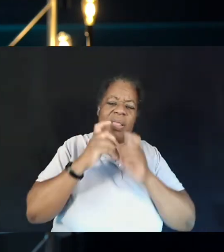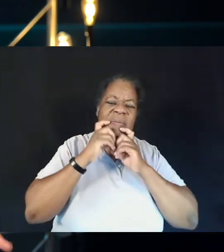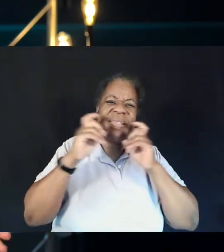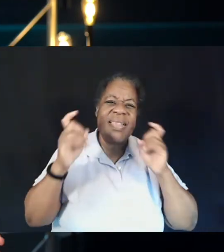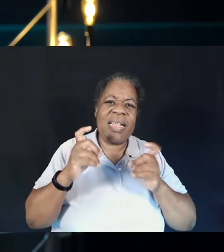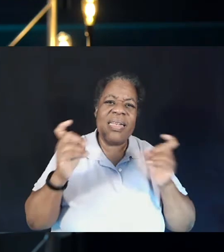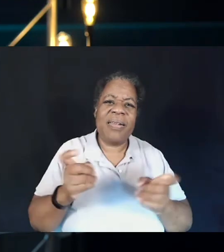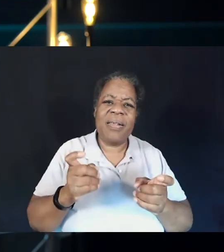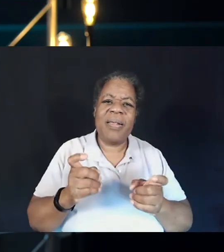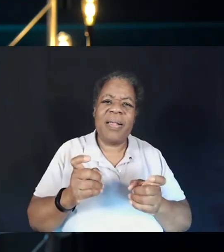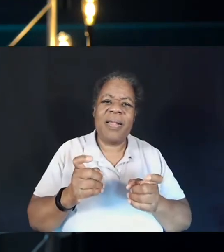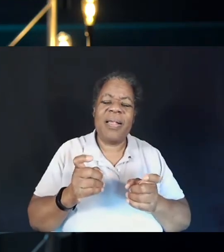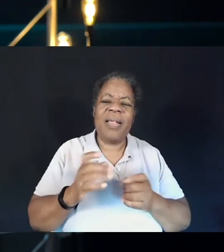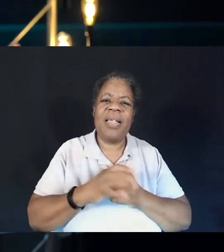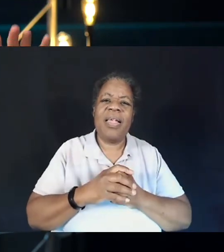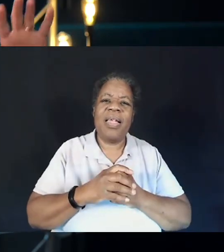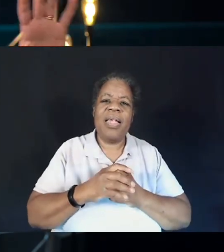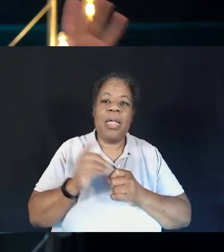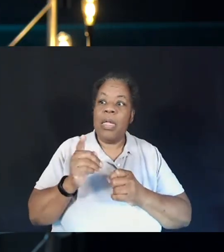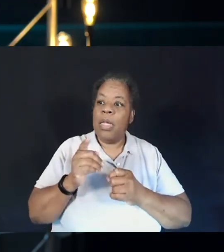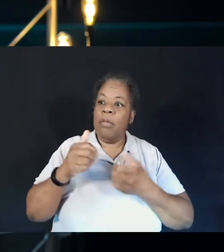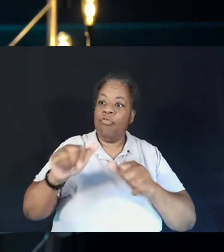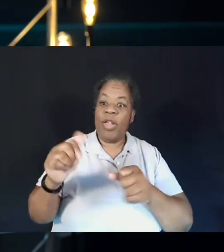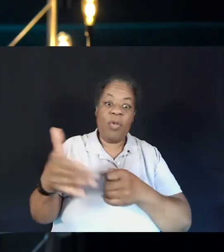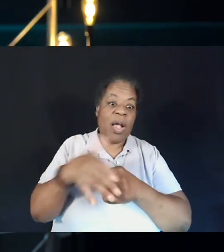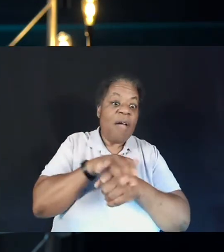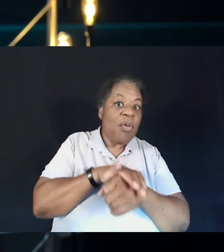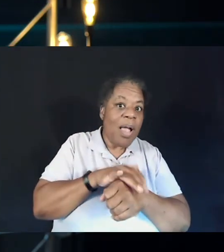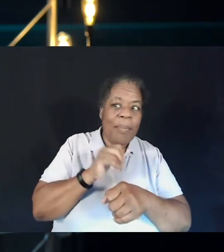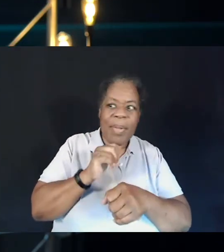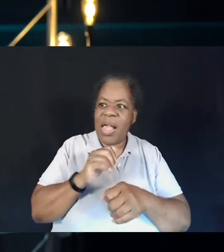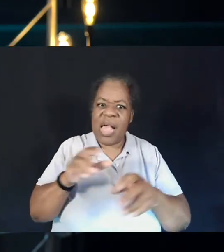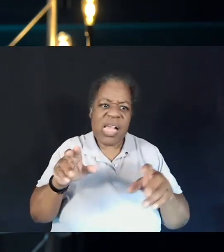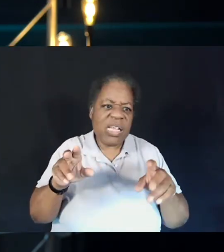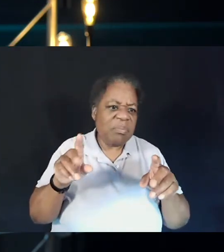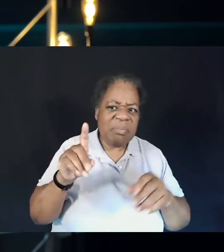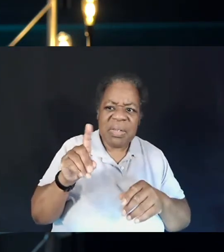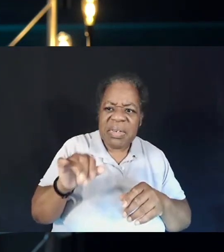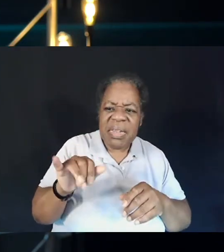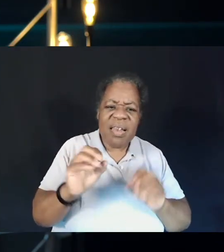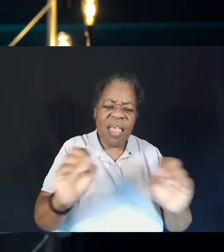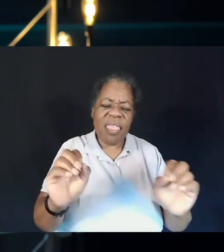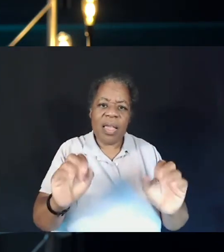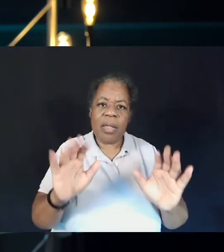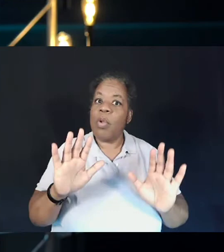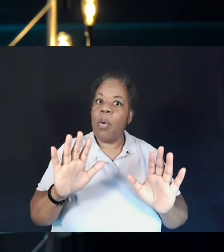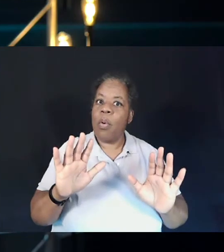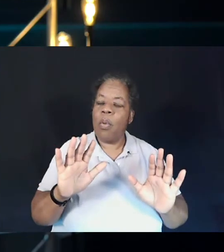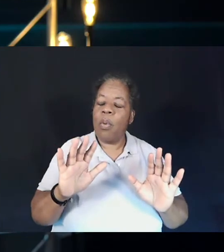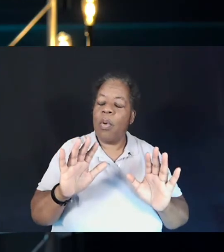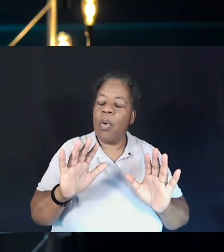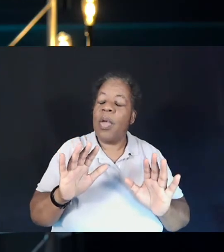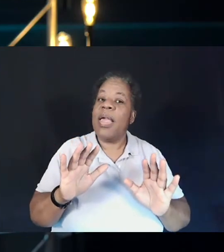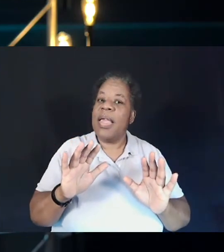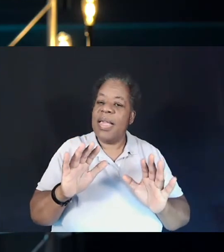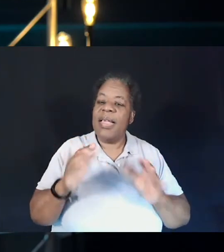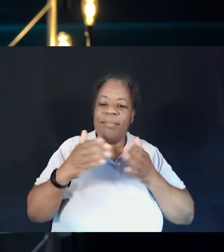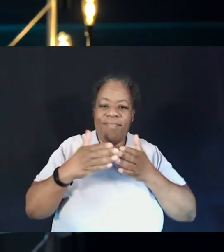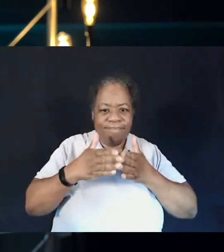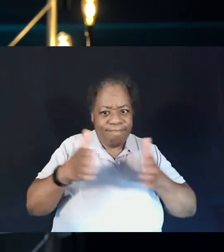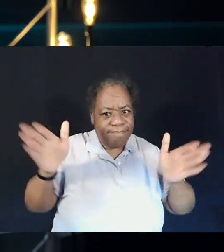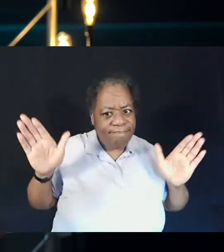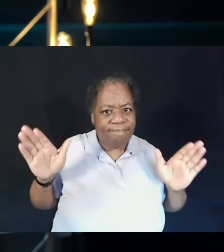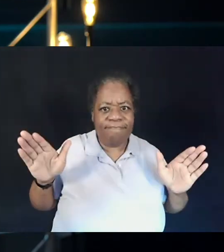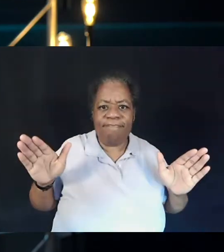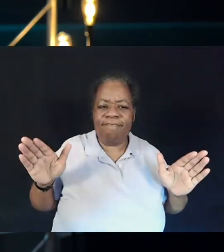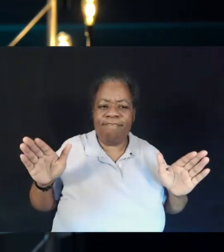it's not a case of him covering up. He's not trying to say, I didn't do anything to Bathsheba and Uriah. Instead, it's against God, because everybody knows about it, right?